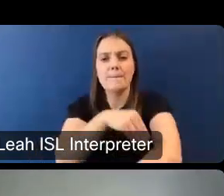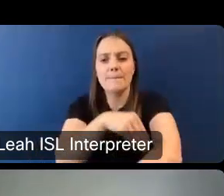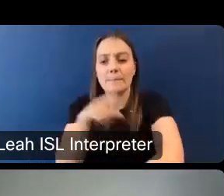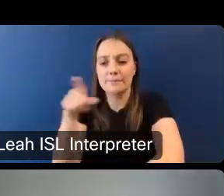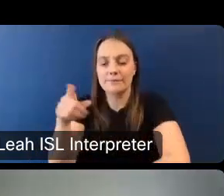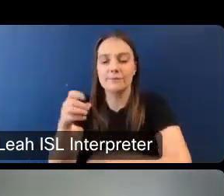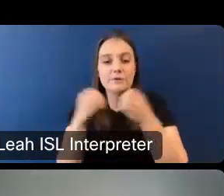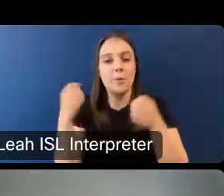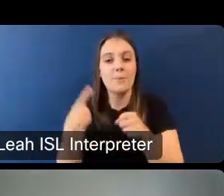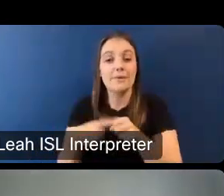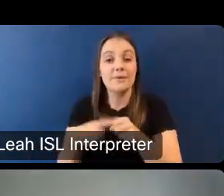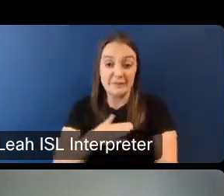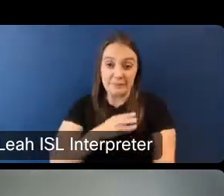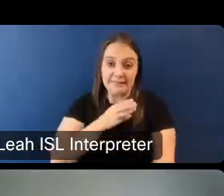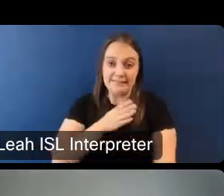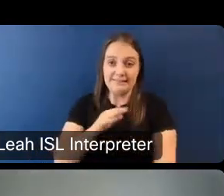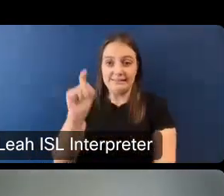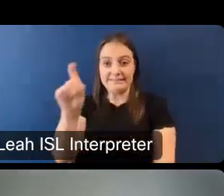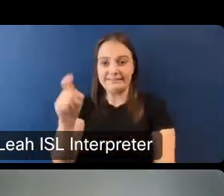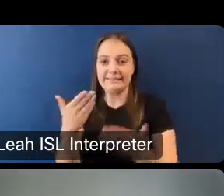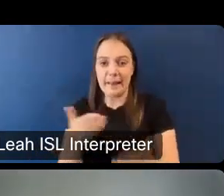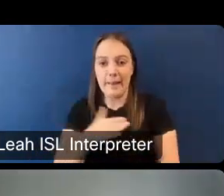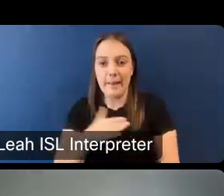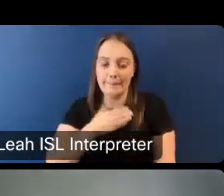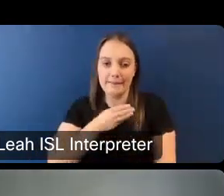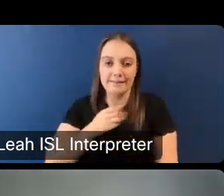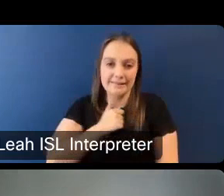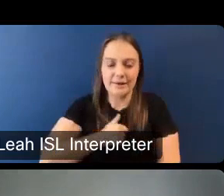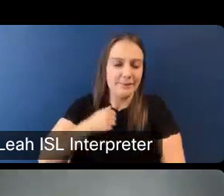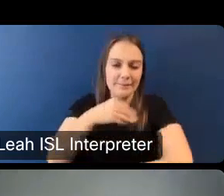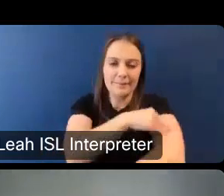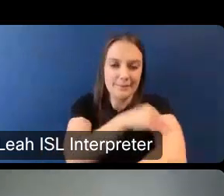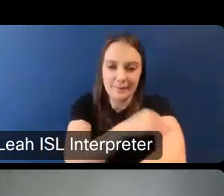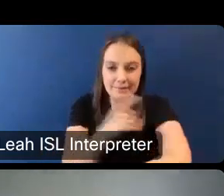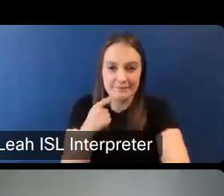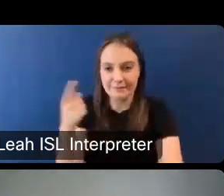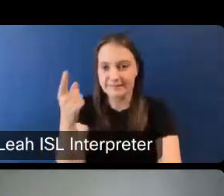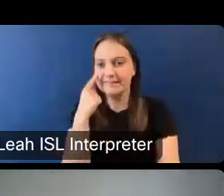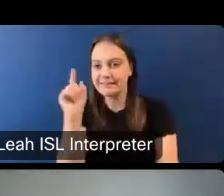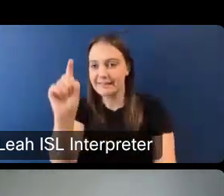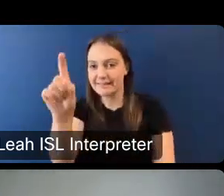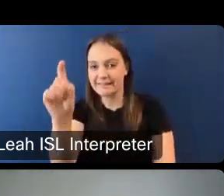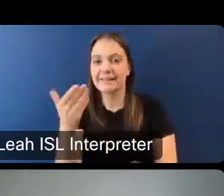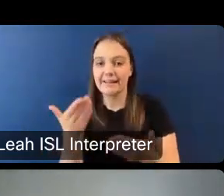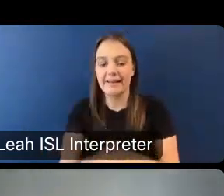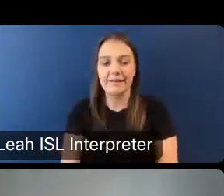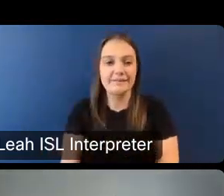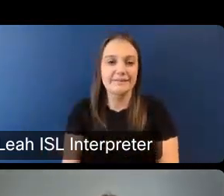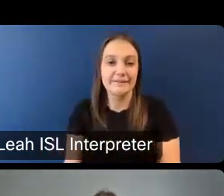again. If people don't mind just responding. Thanks. Thanks, Kelly. Thank you. I'm glad you're